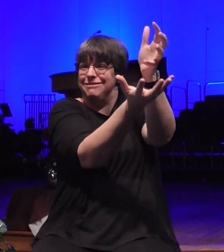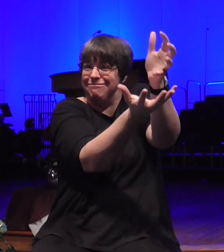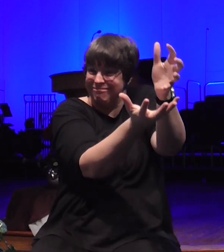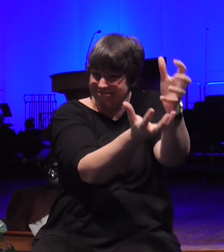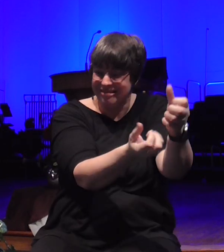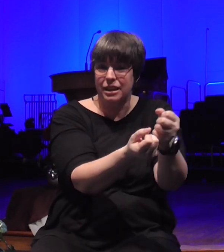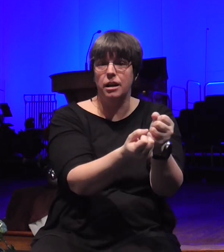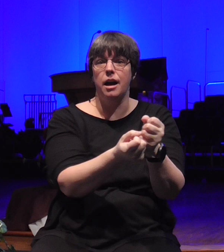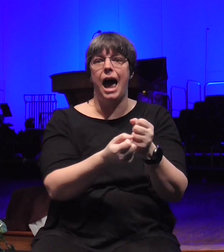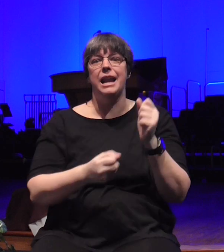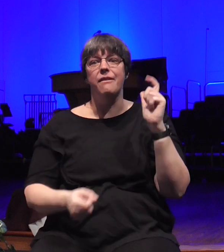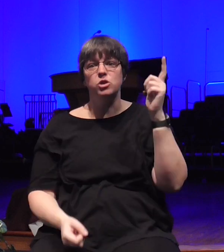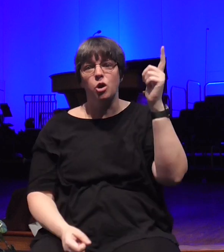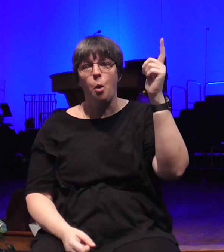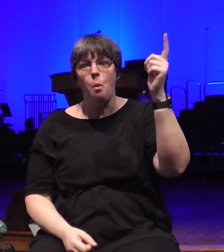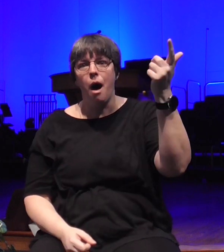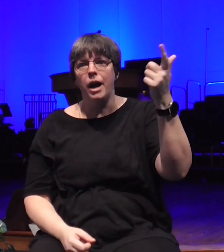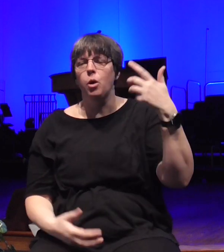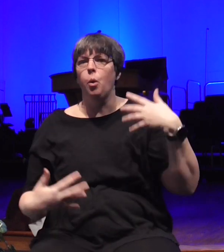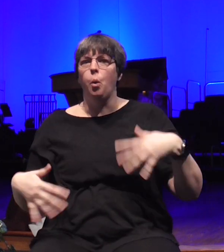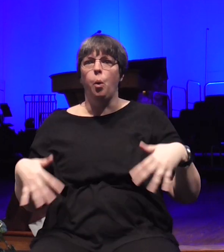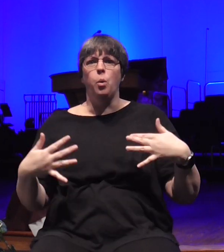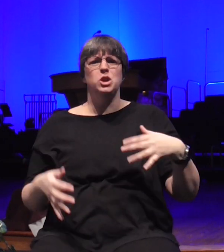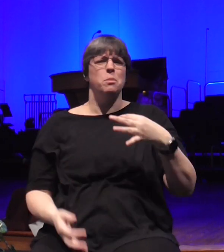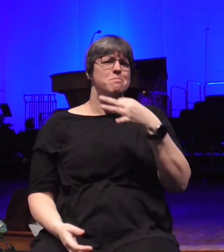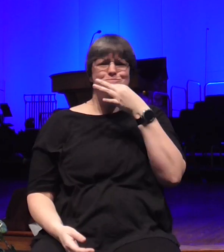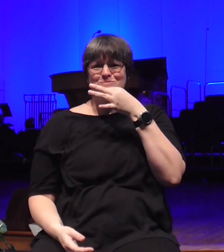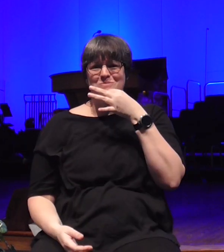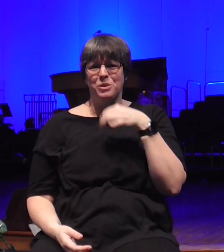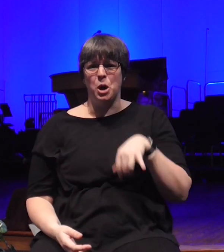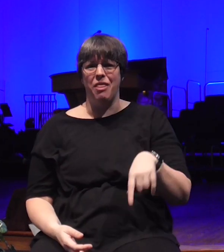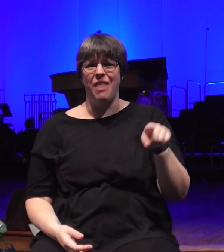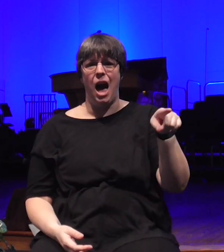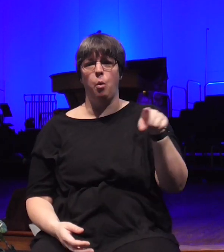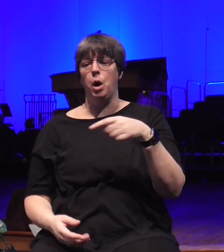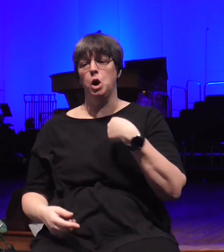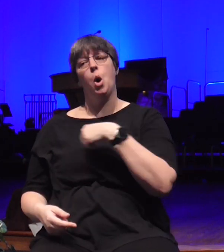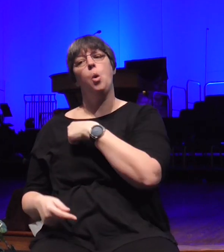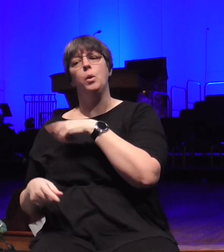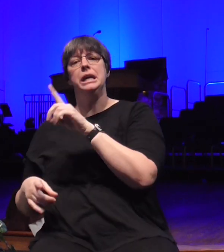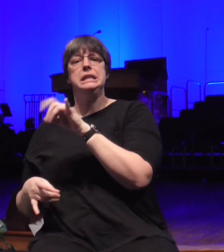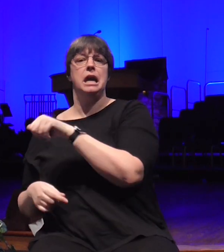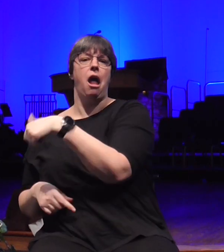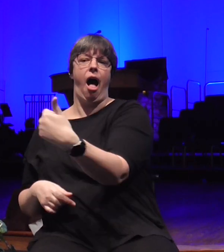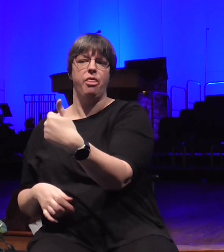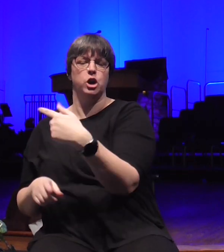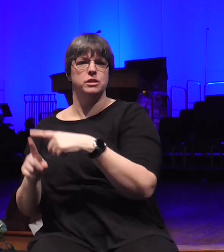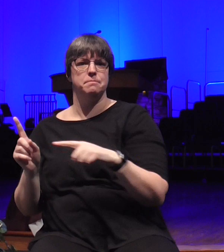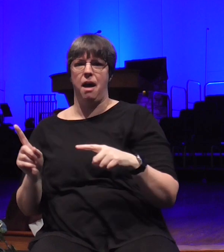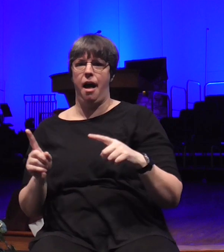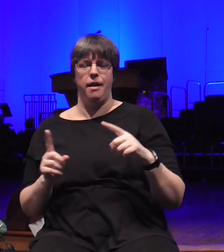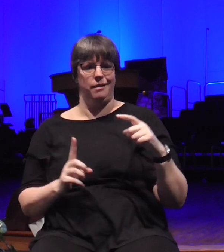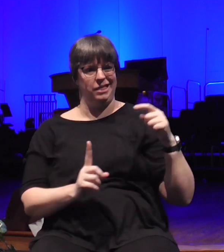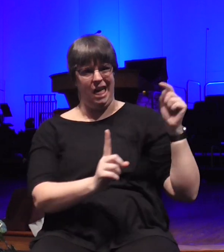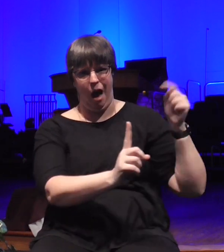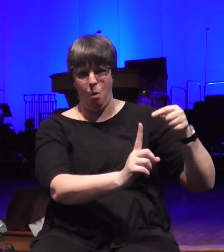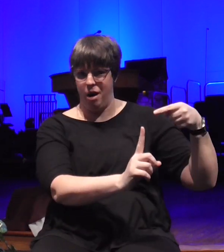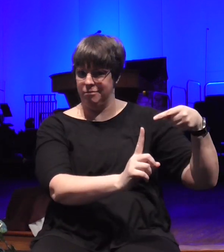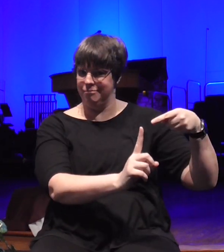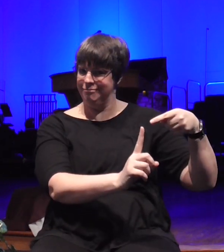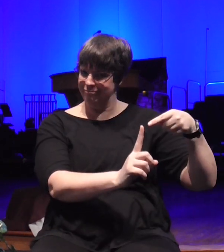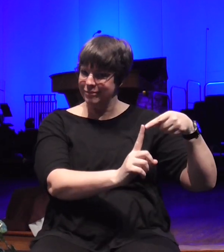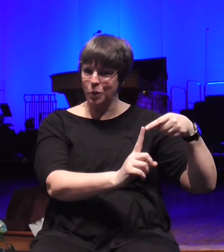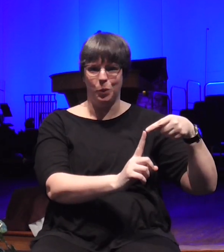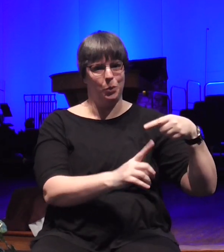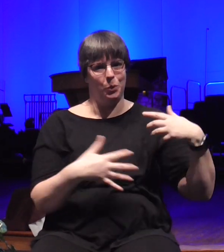while, you got so good at it. We'd run lots of plays, but they were all just setting the stage for the super